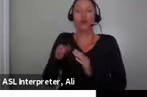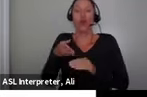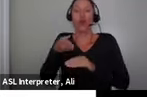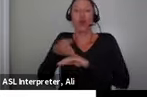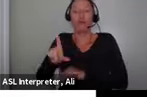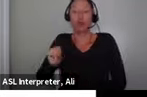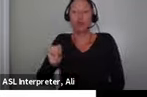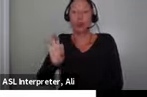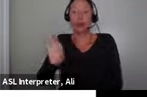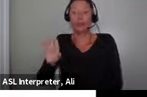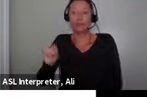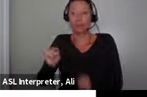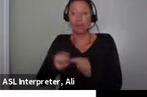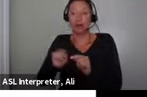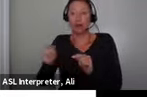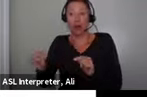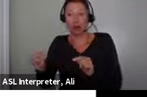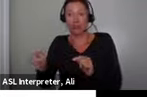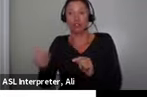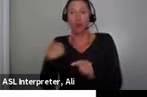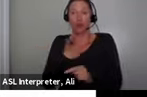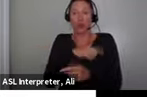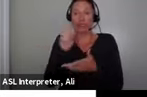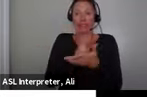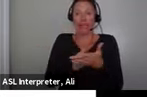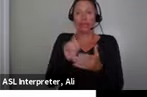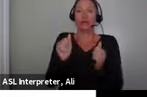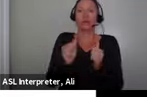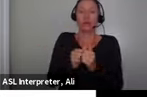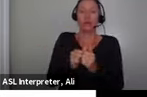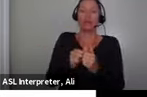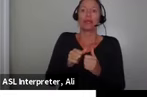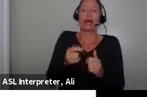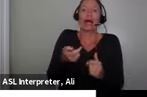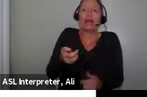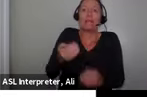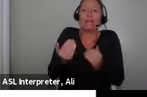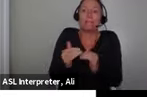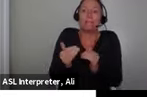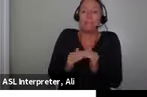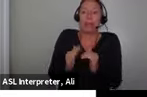possible. And so that's what we've done. Those are current best practices.